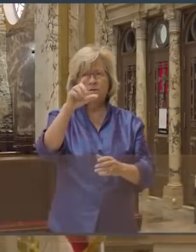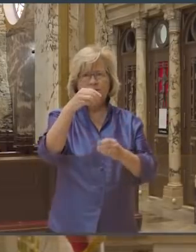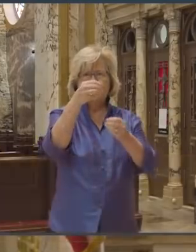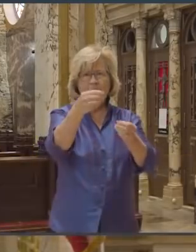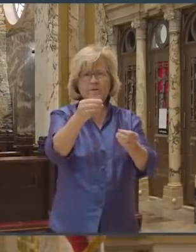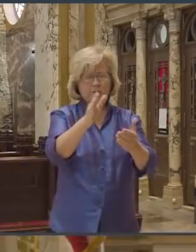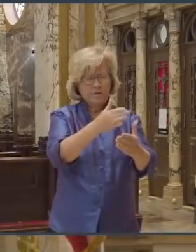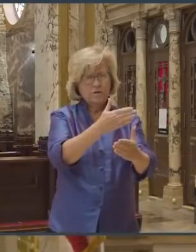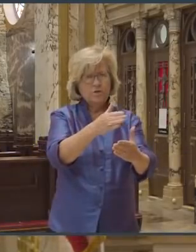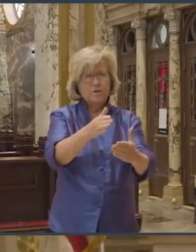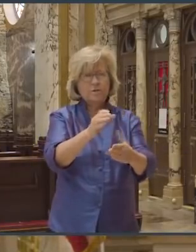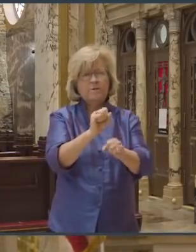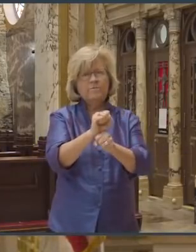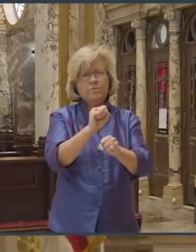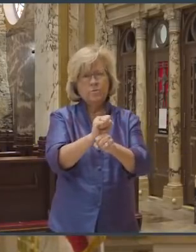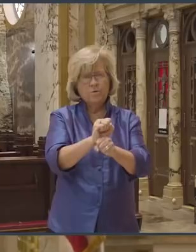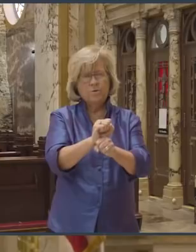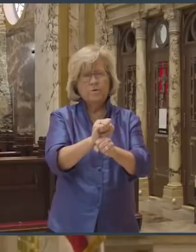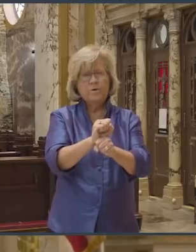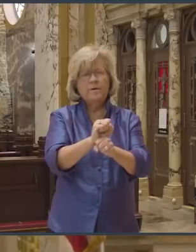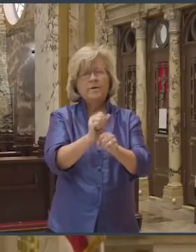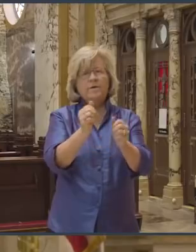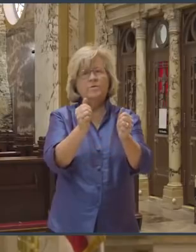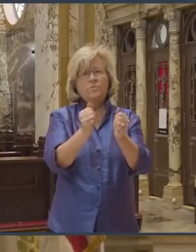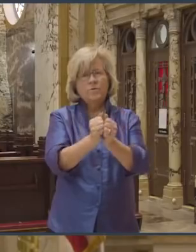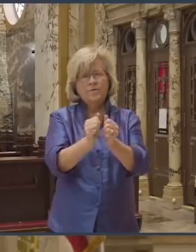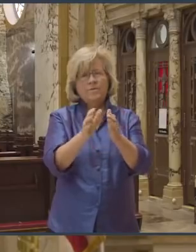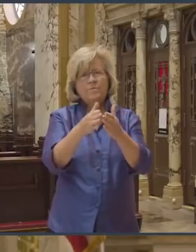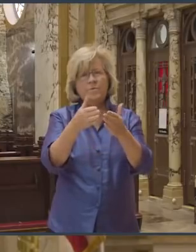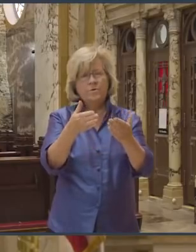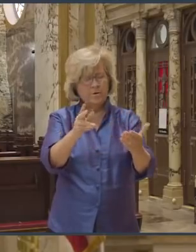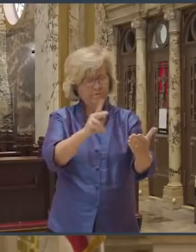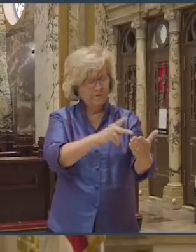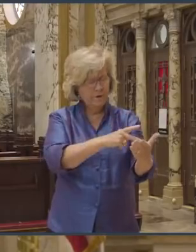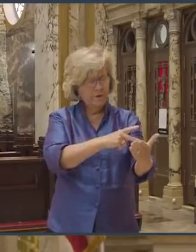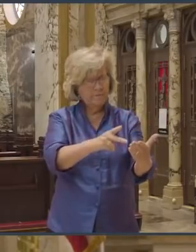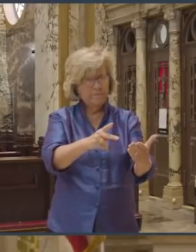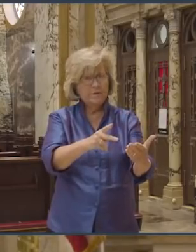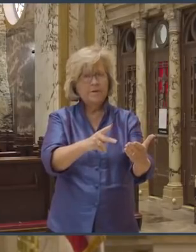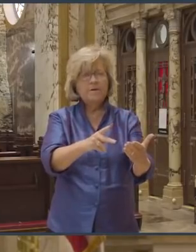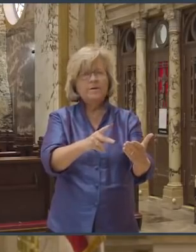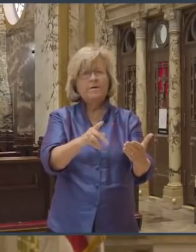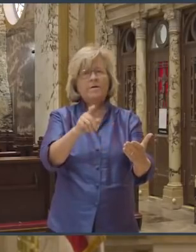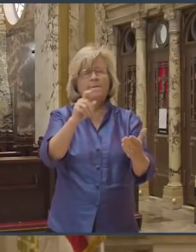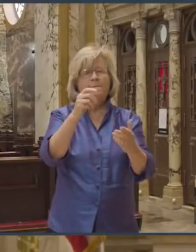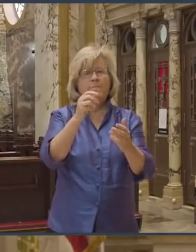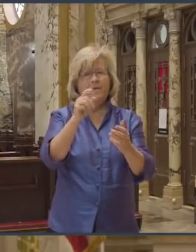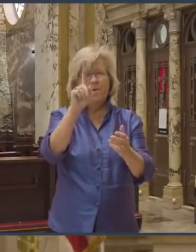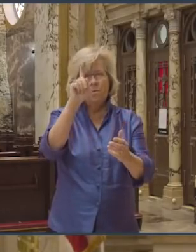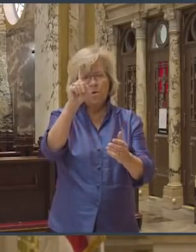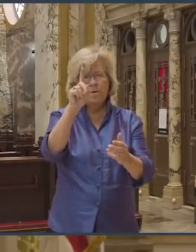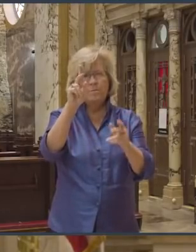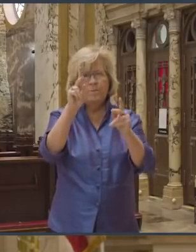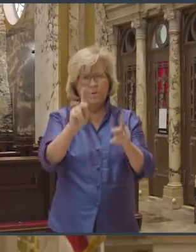ministry. For it is written in the book of the Psalms, 'May another take his office.'